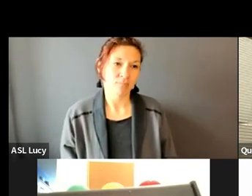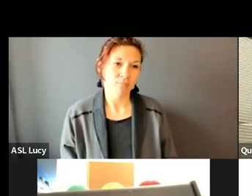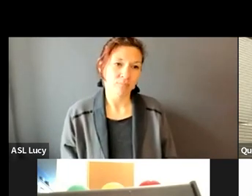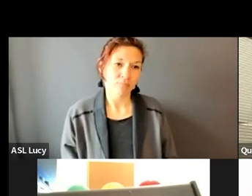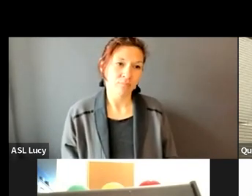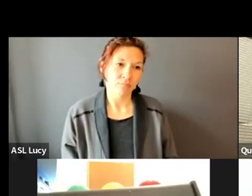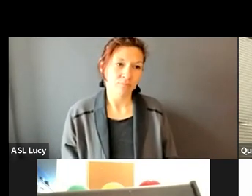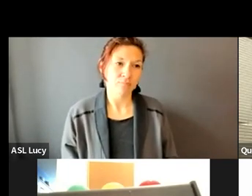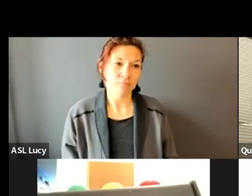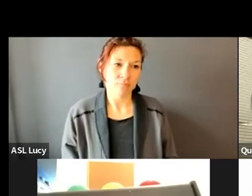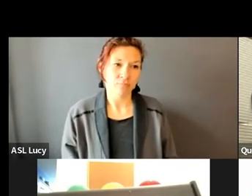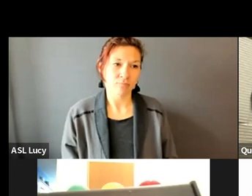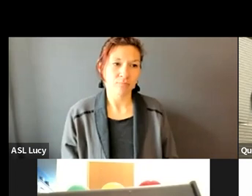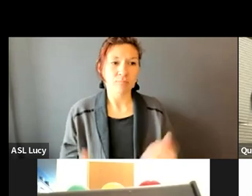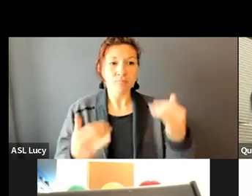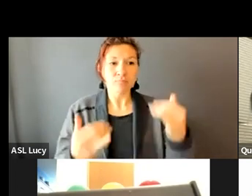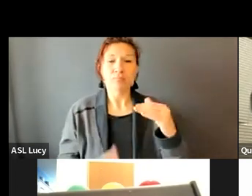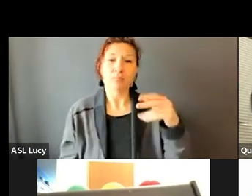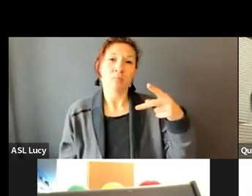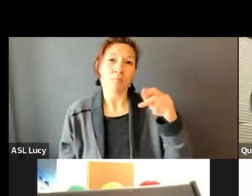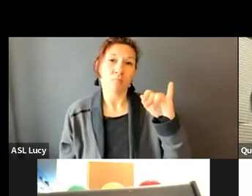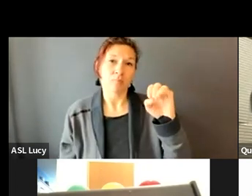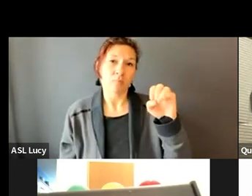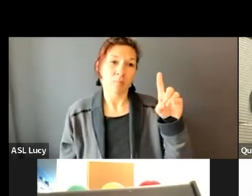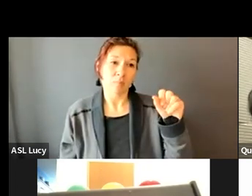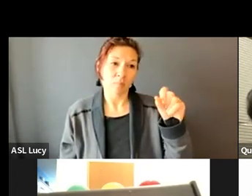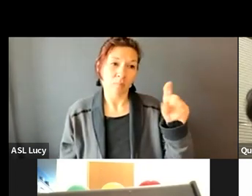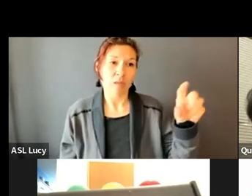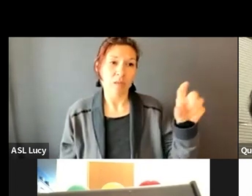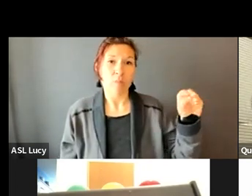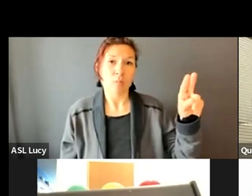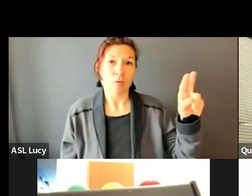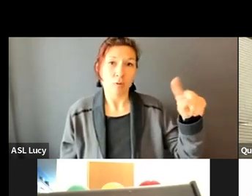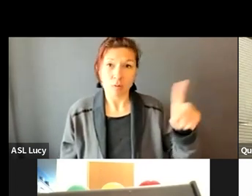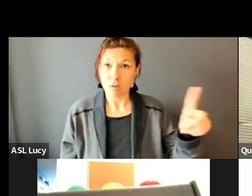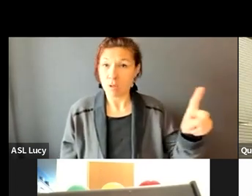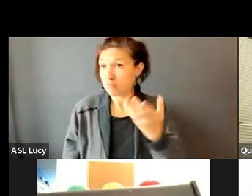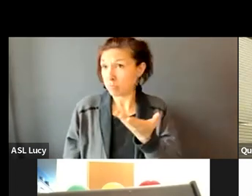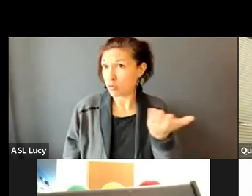thank you our next speaker is Pia dad Minos estaci